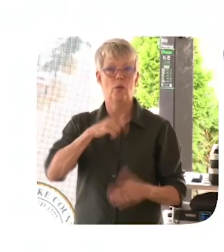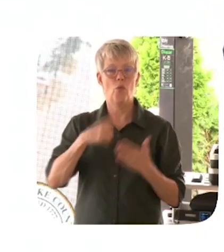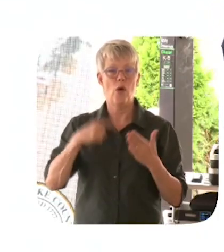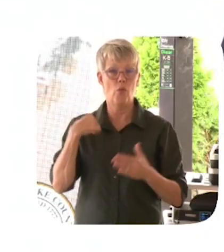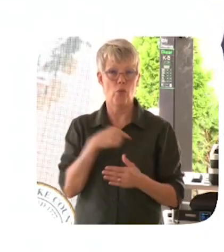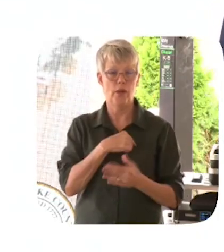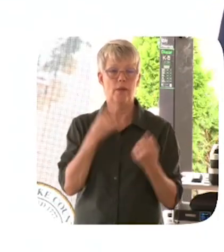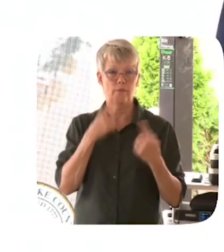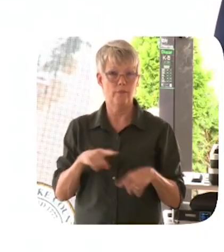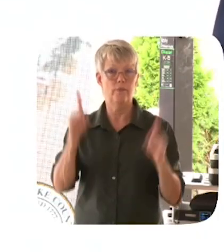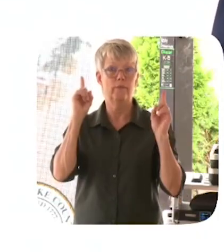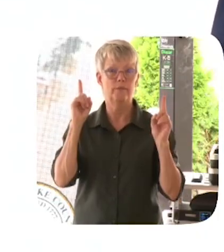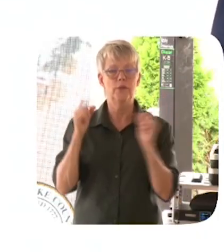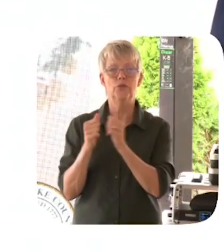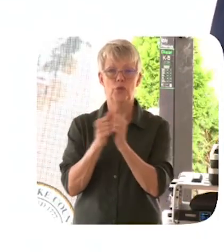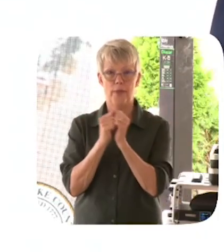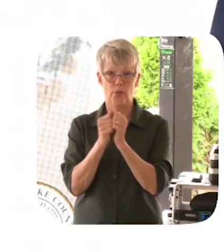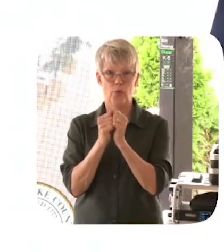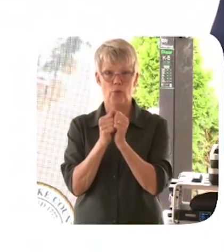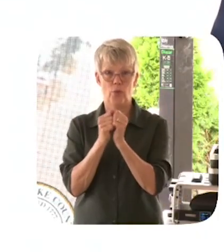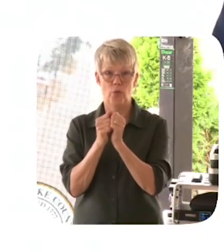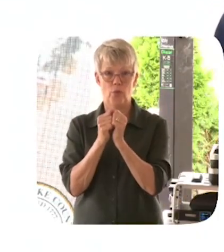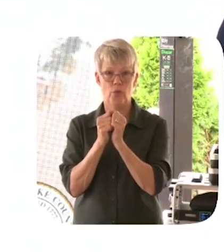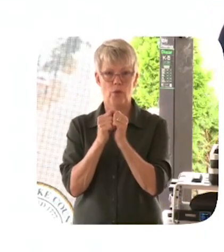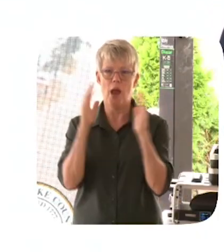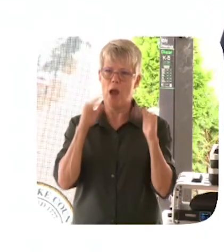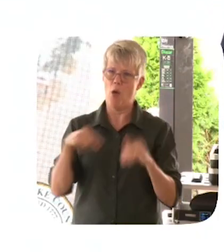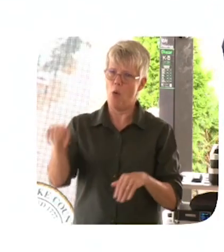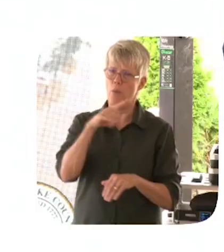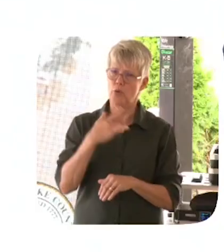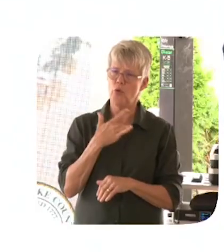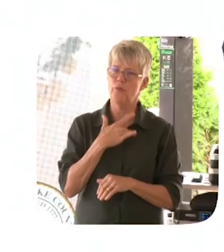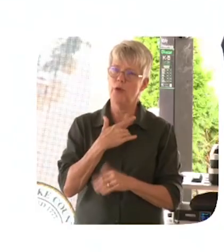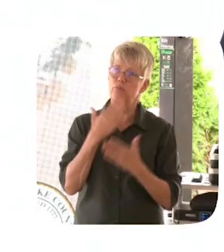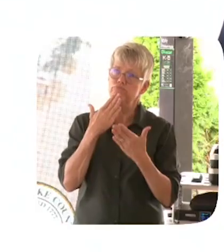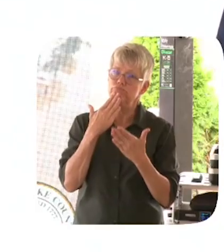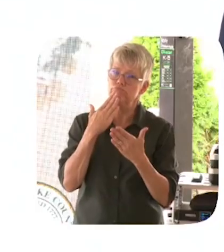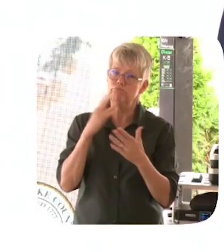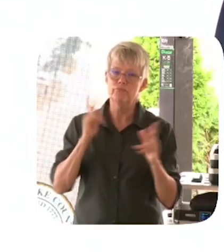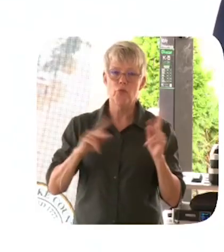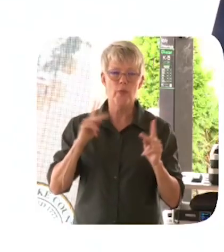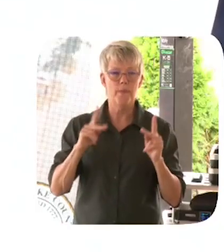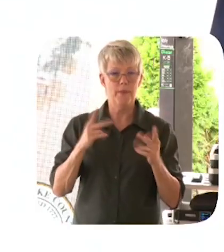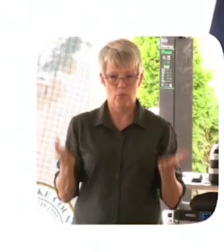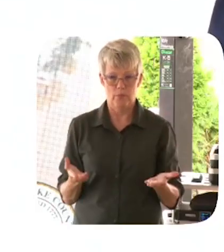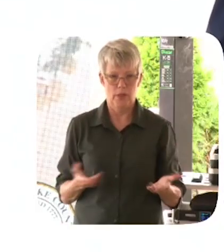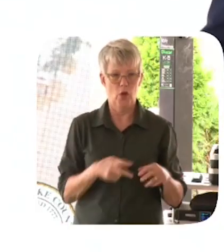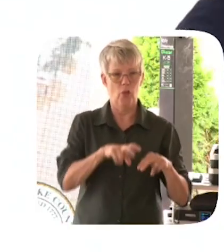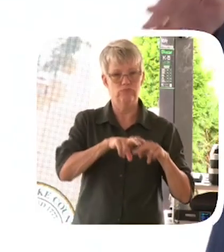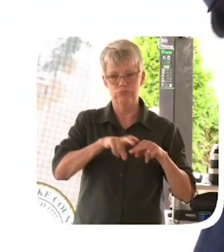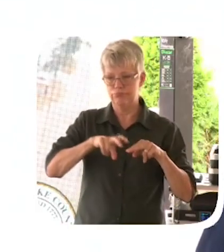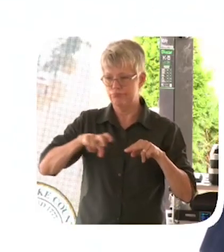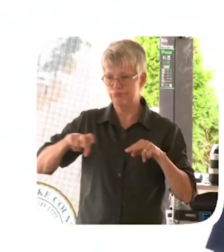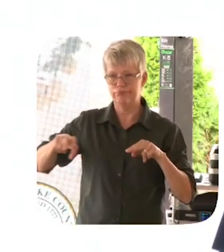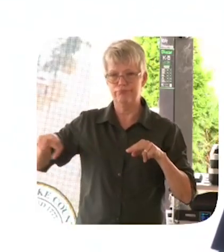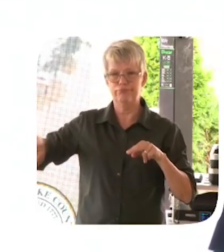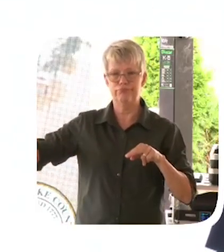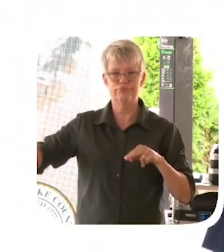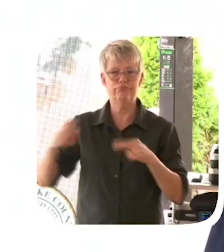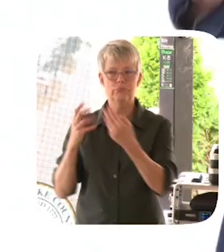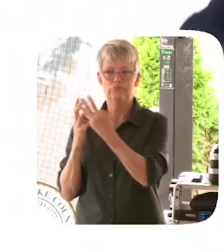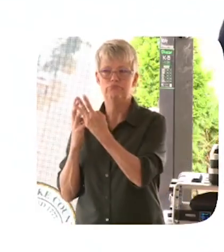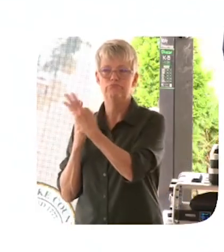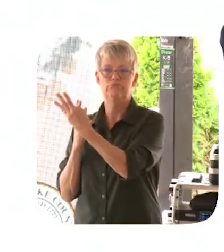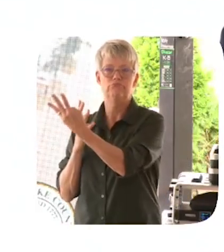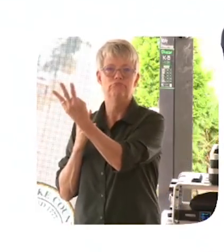accomplished together. I hope you feel gratitude for the people sitting beside of you, all these folks standing